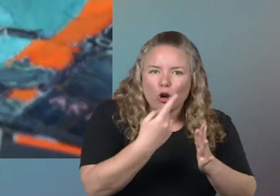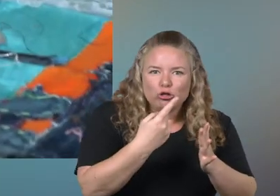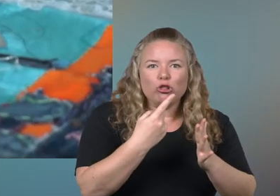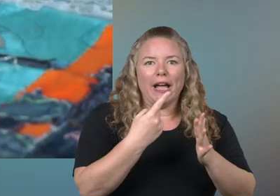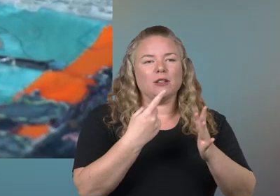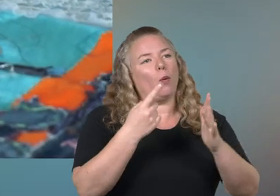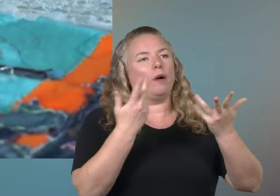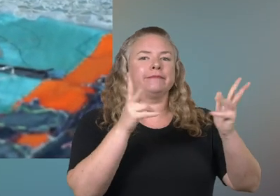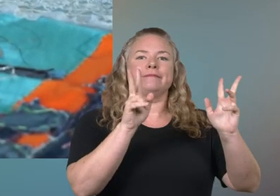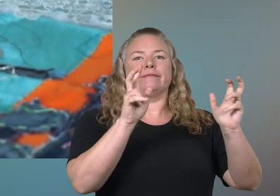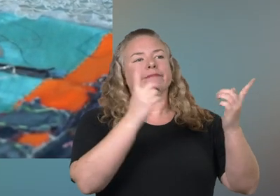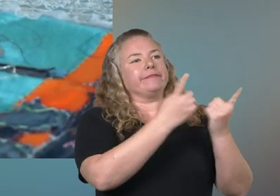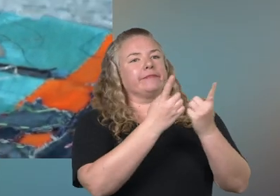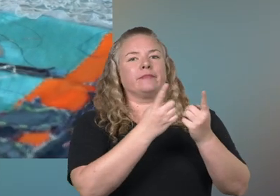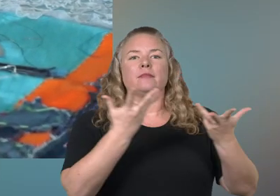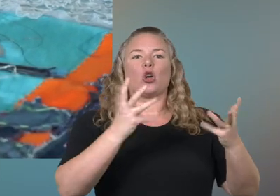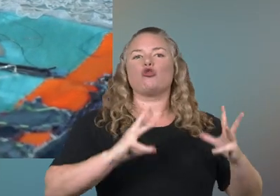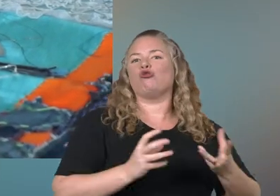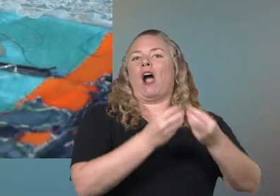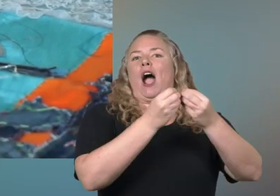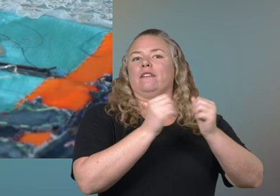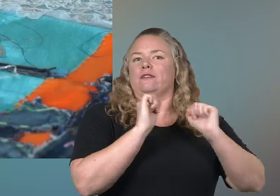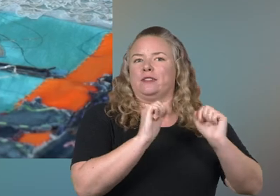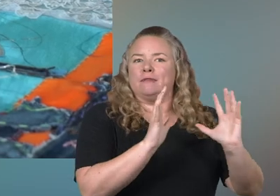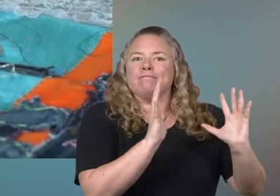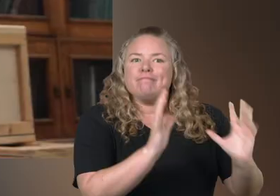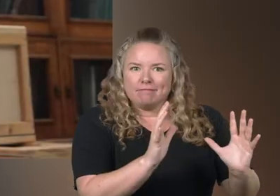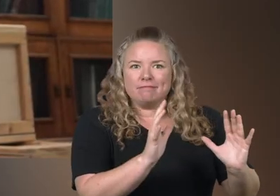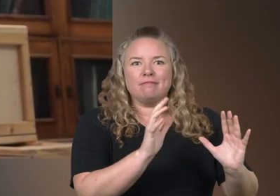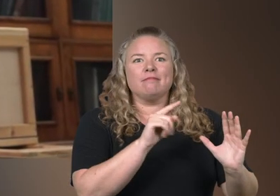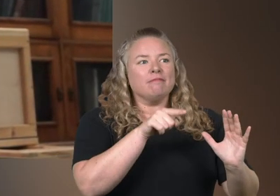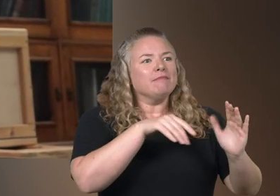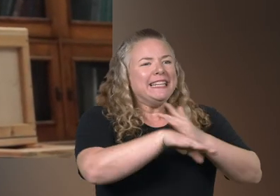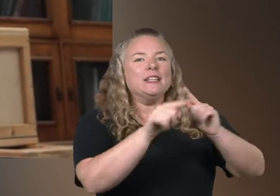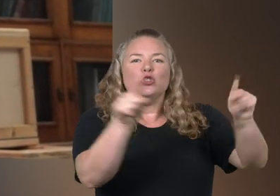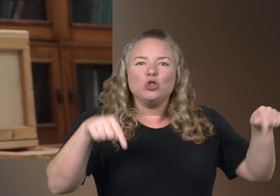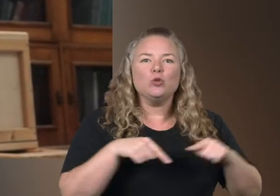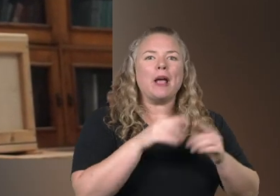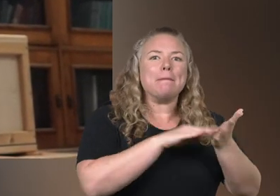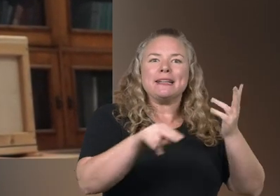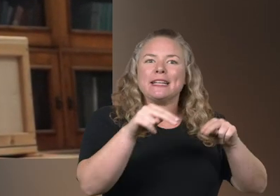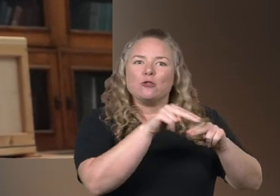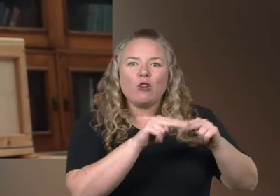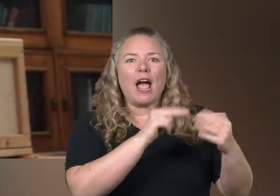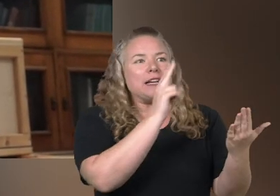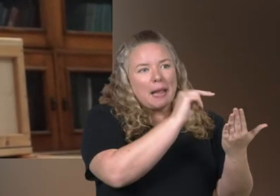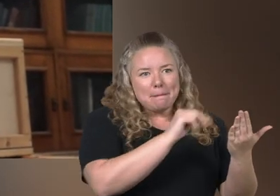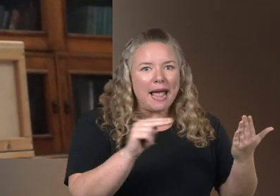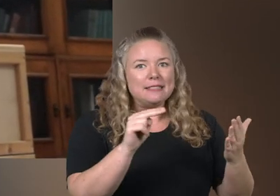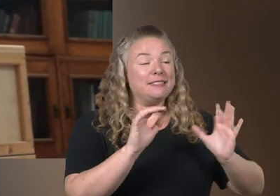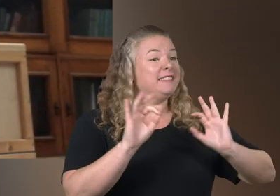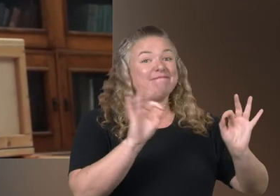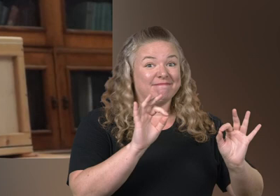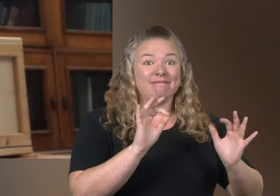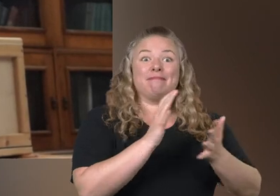things that might be classified as craft, because they're not in the studio Monday to